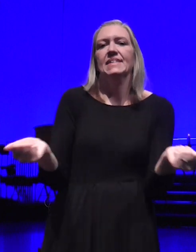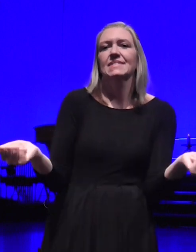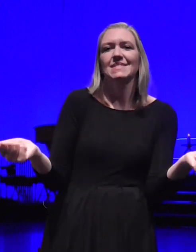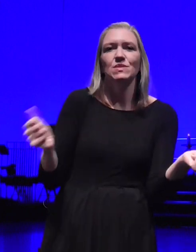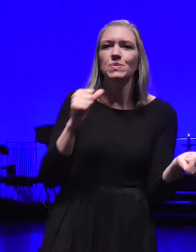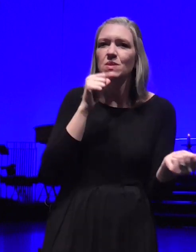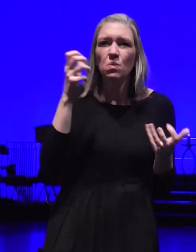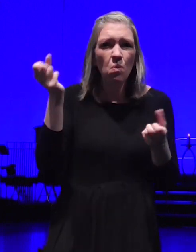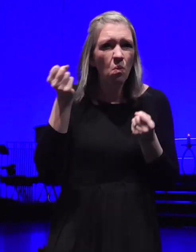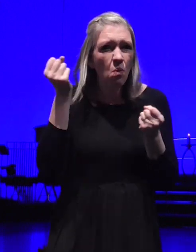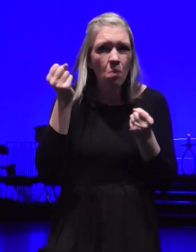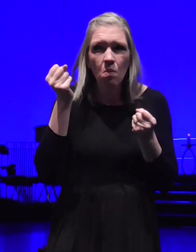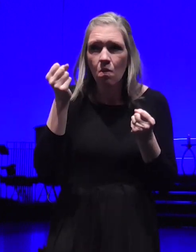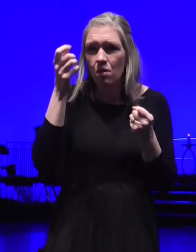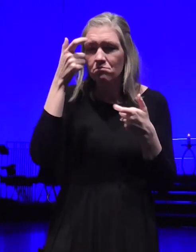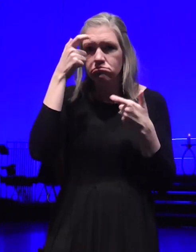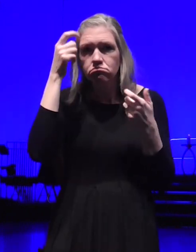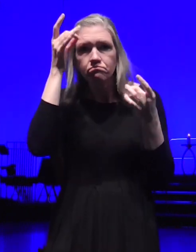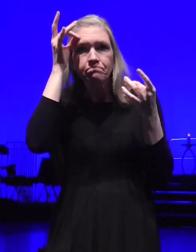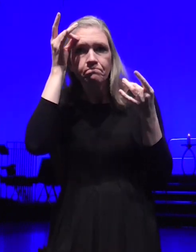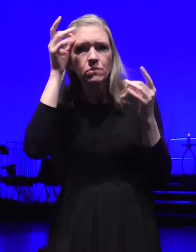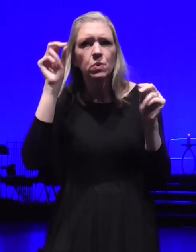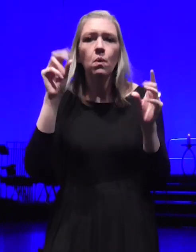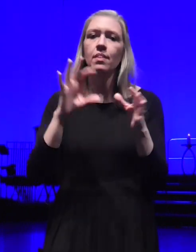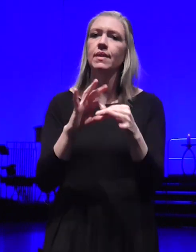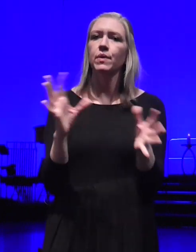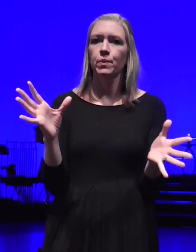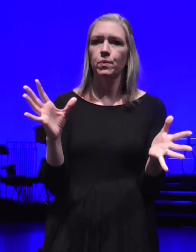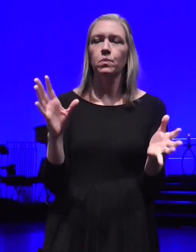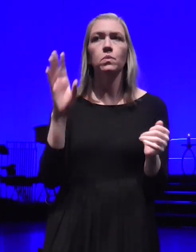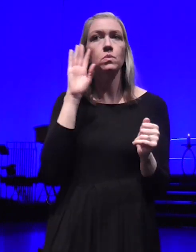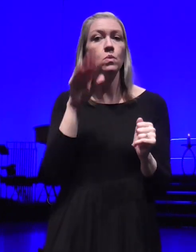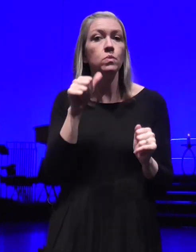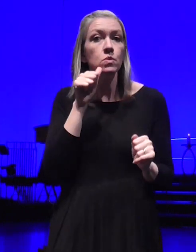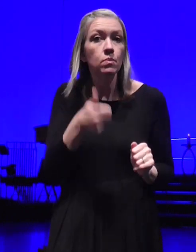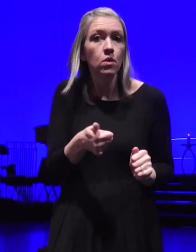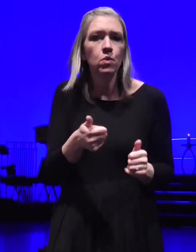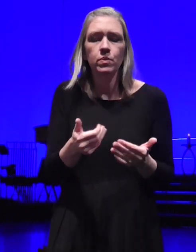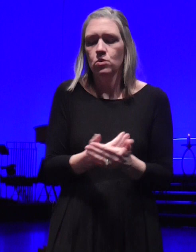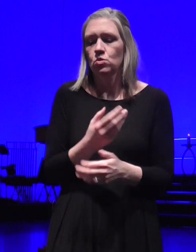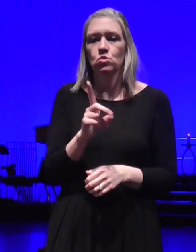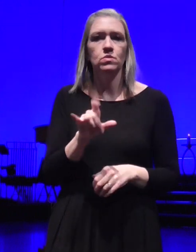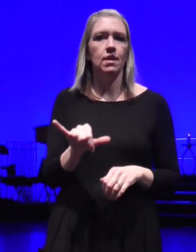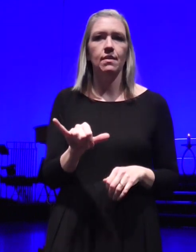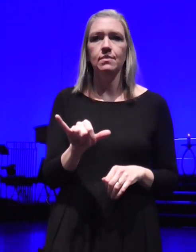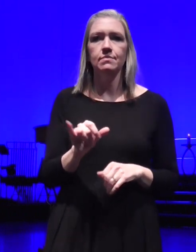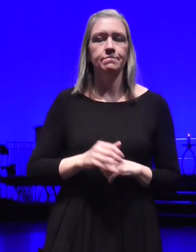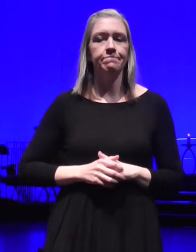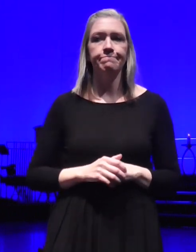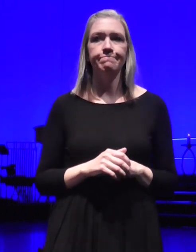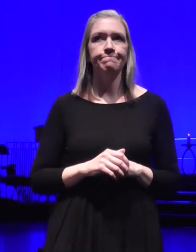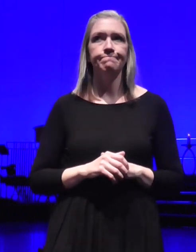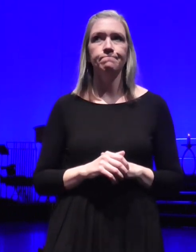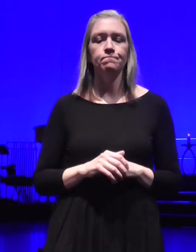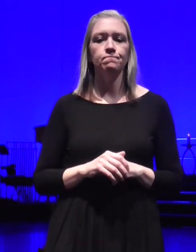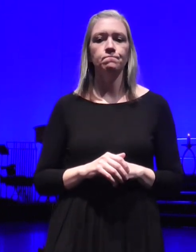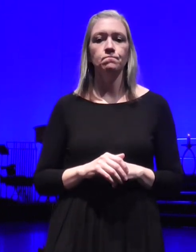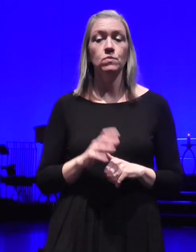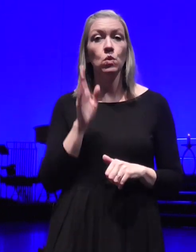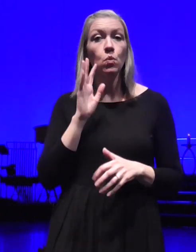them go. Because we know that tomorrow is a brand new day. And we're going to